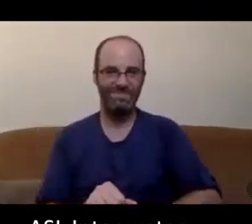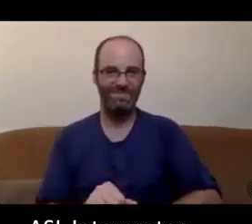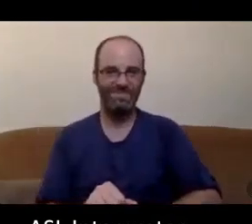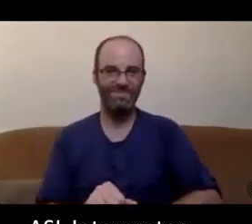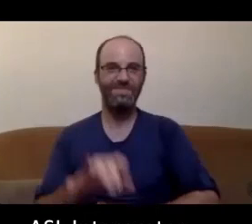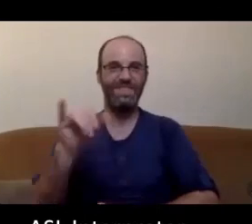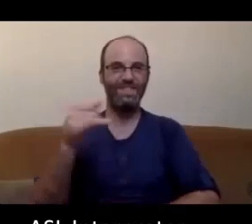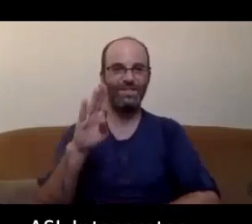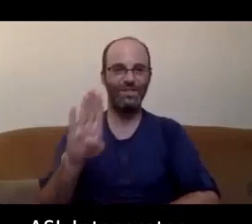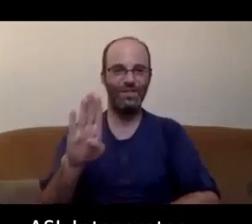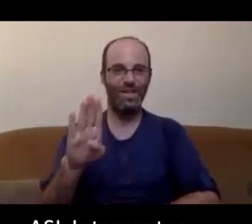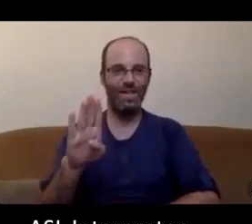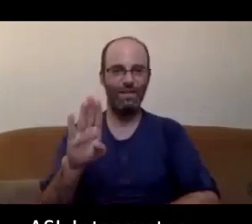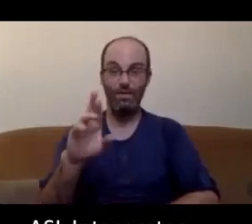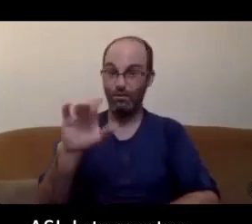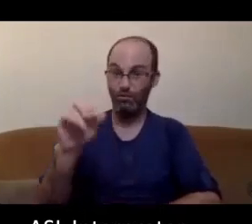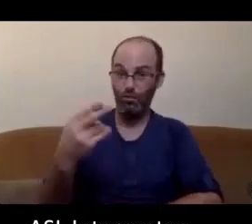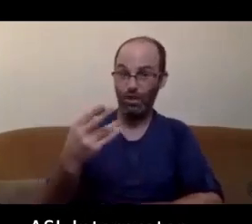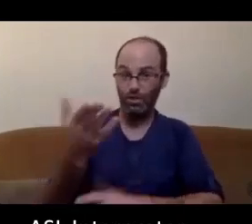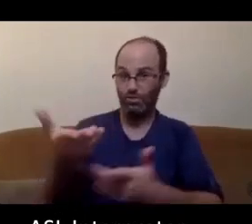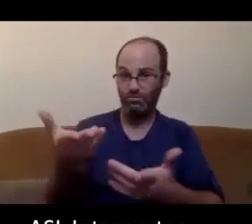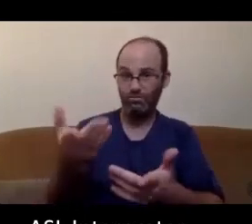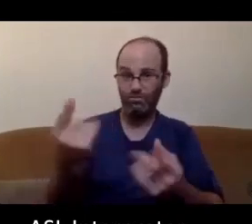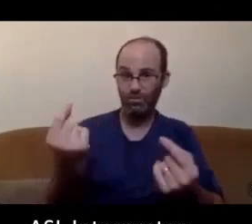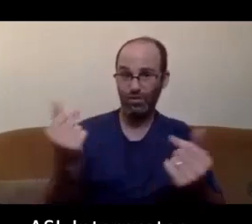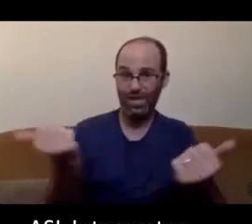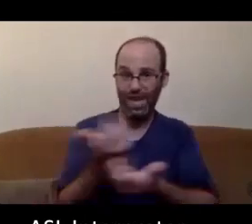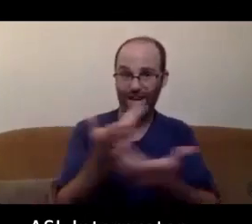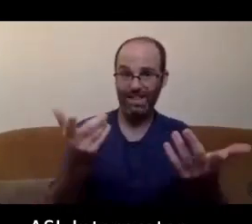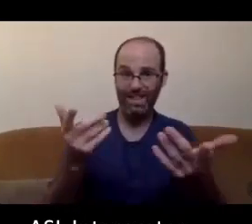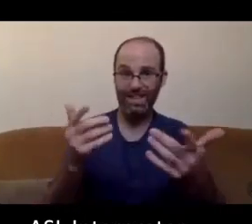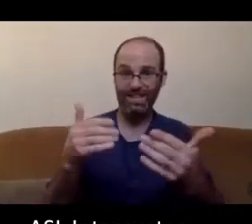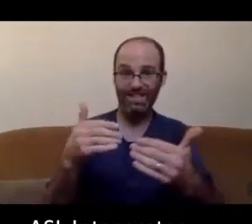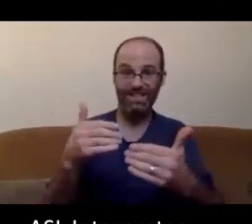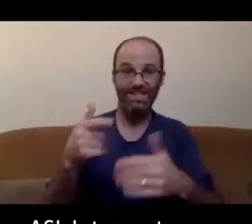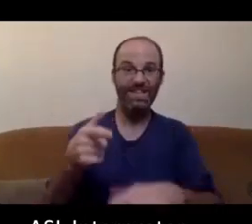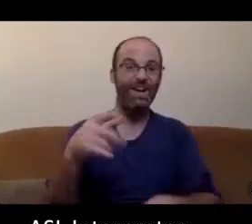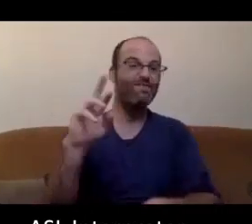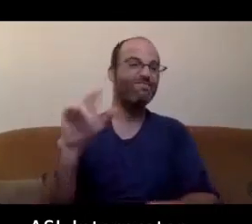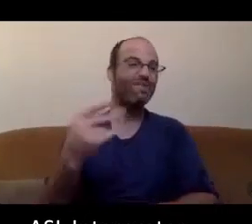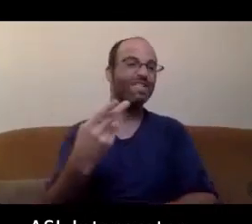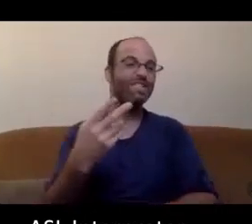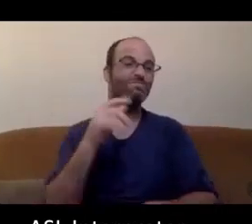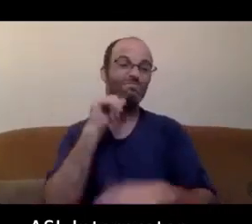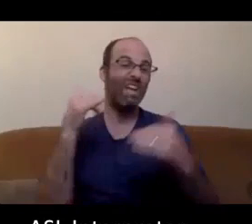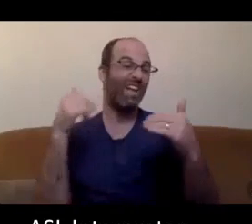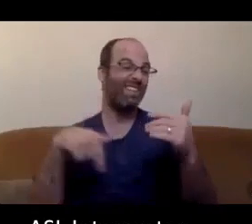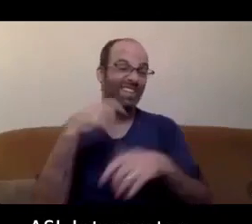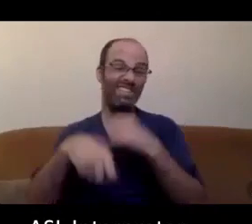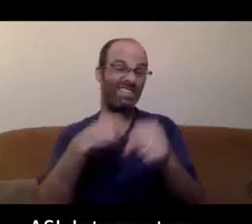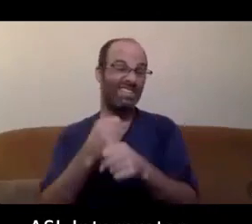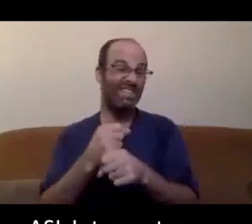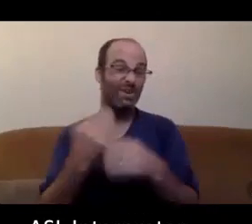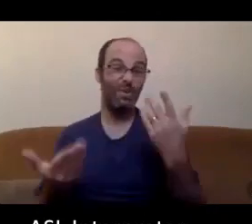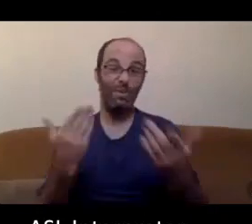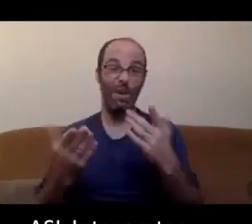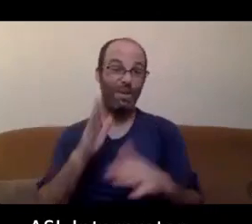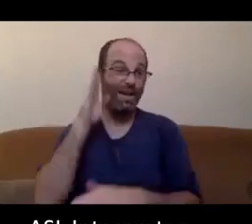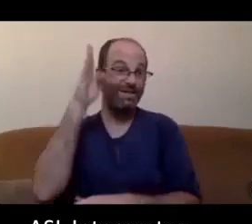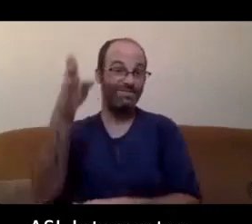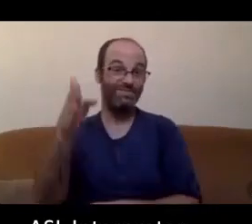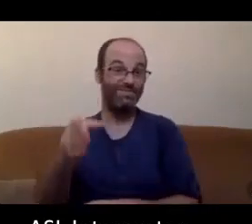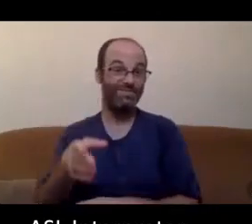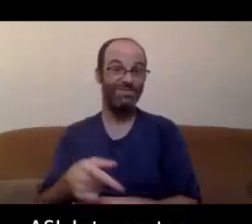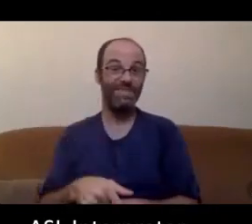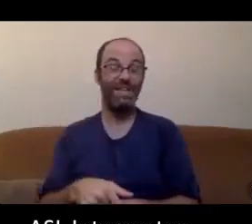Awesome. And Rich, are you going to be doing anything else with Everyone Games? I don't believe so, but in the future, 100%. I might even trying